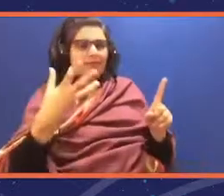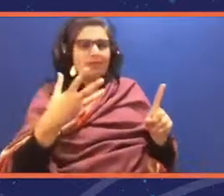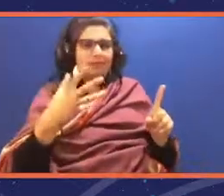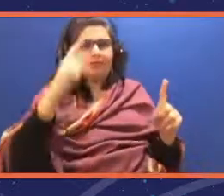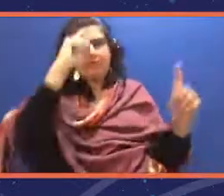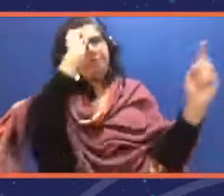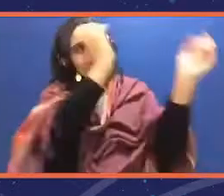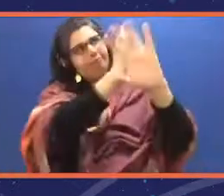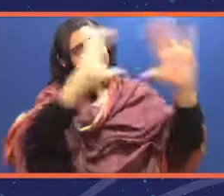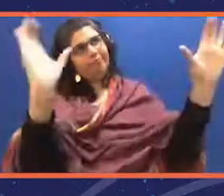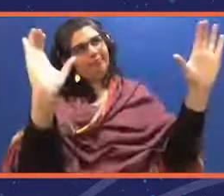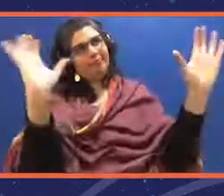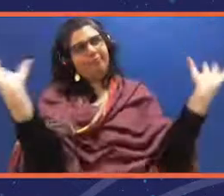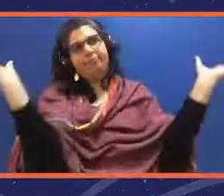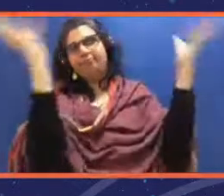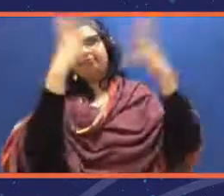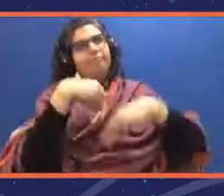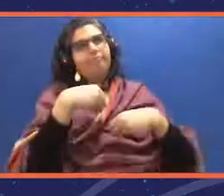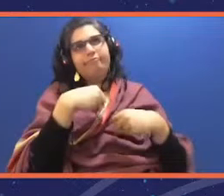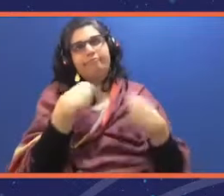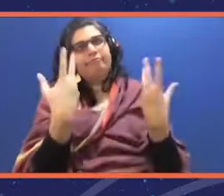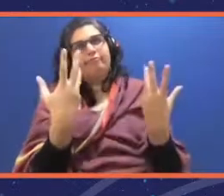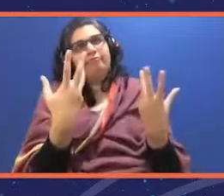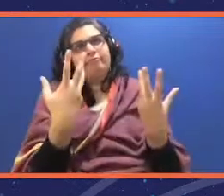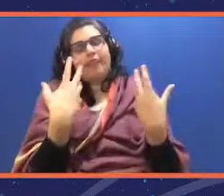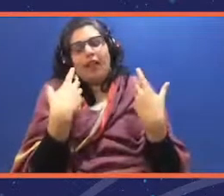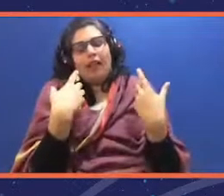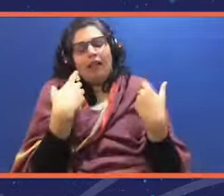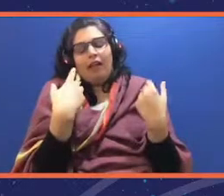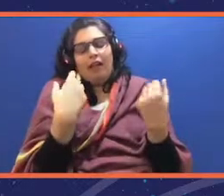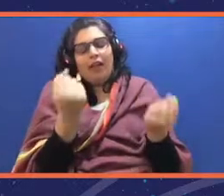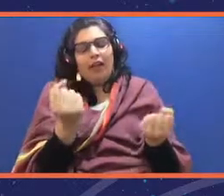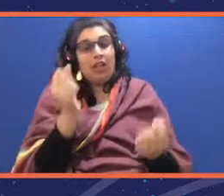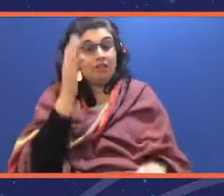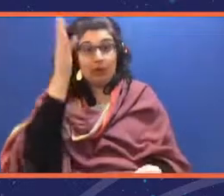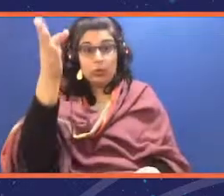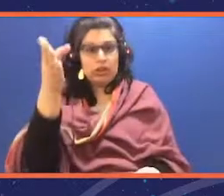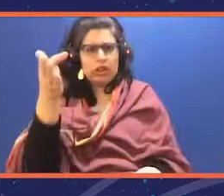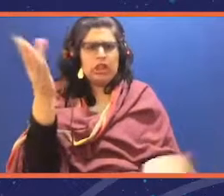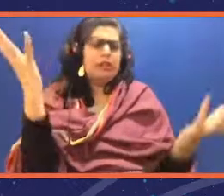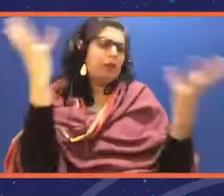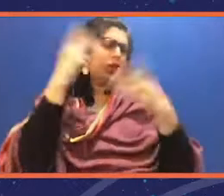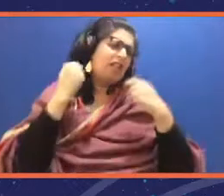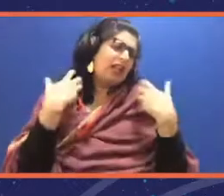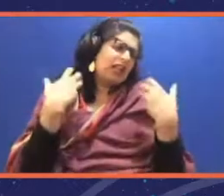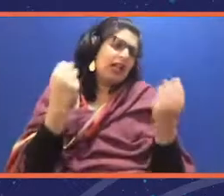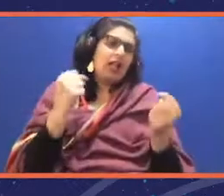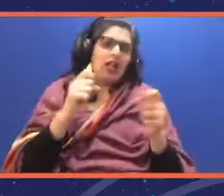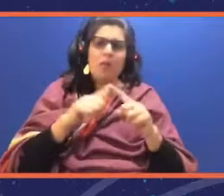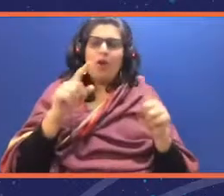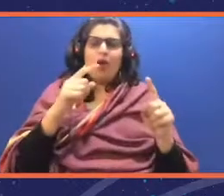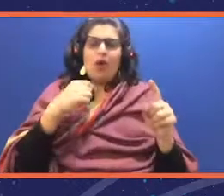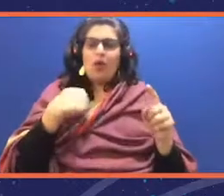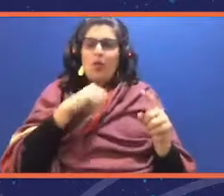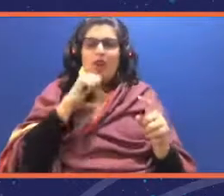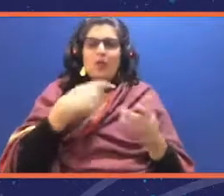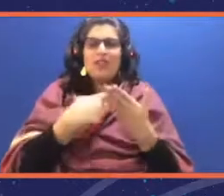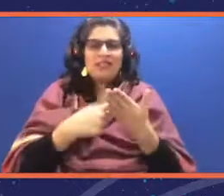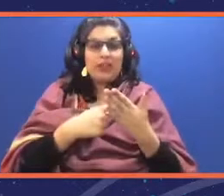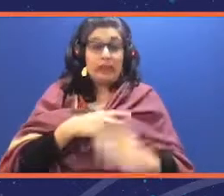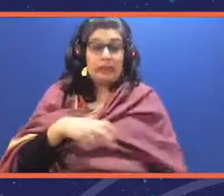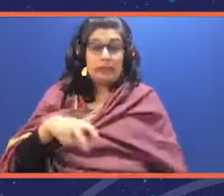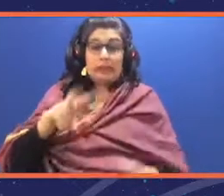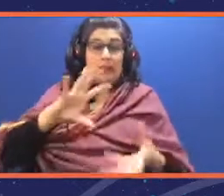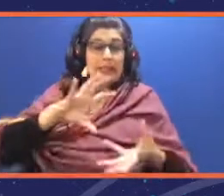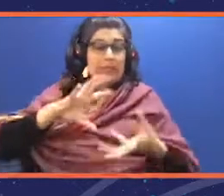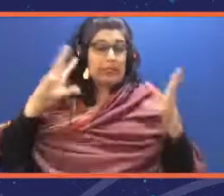like beautiful healed future, but we don't talk about the messy road that it's gonna take to really get there